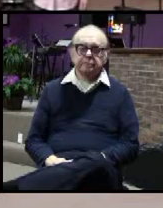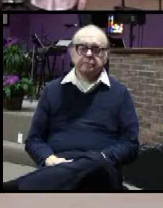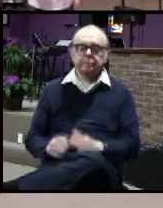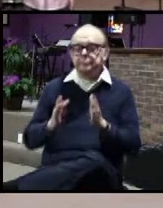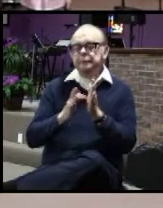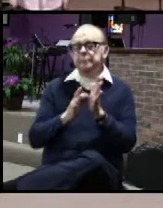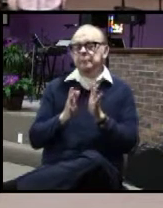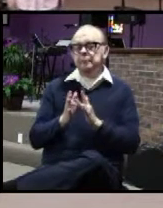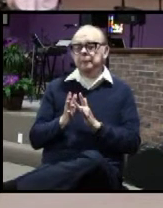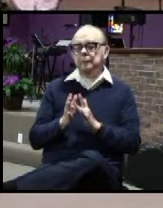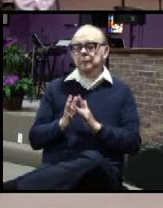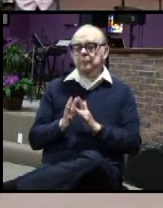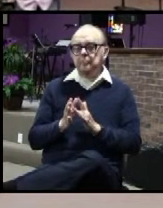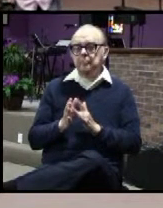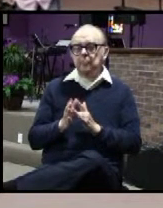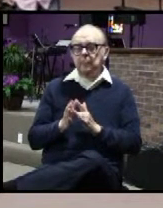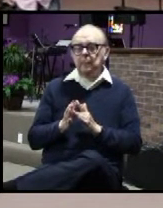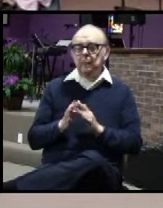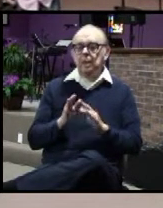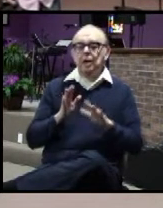Jesus could calm the waters.